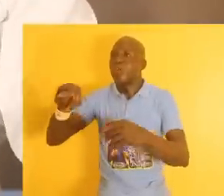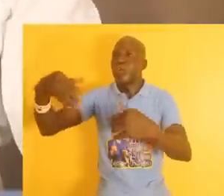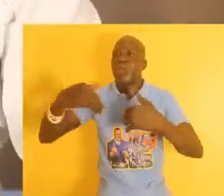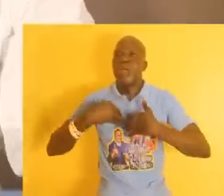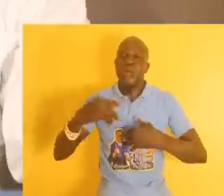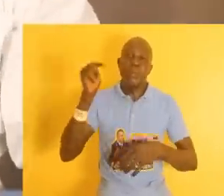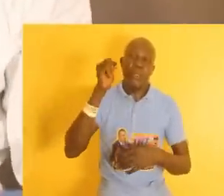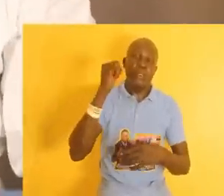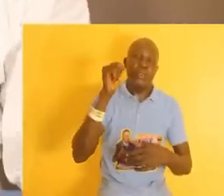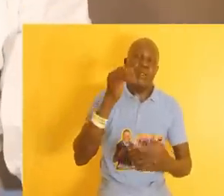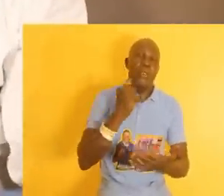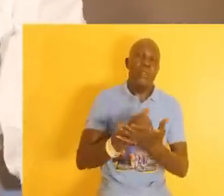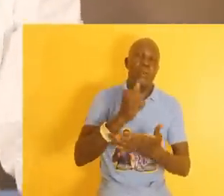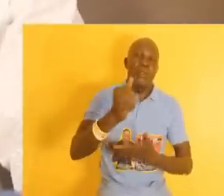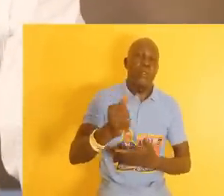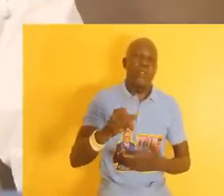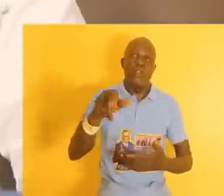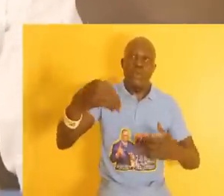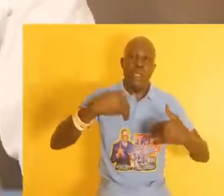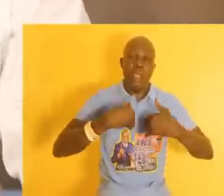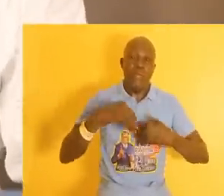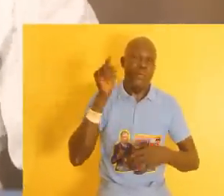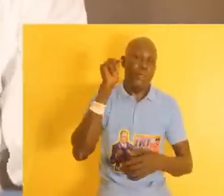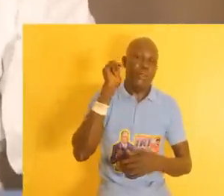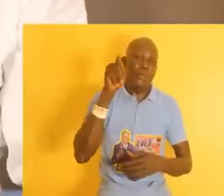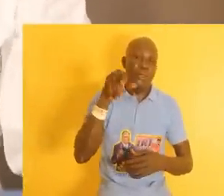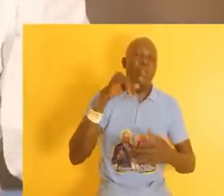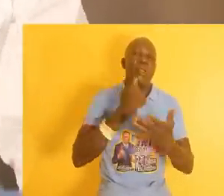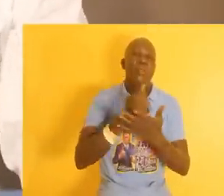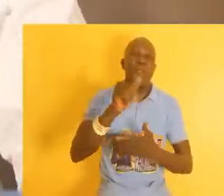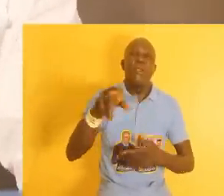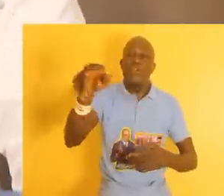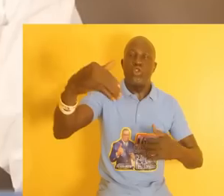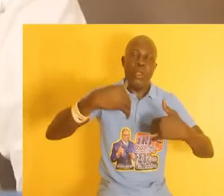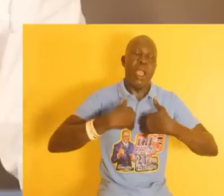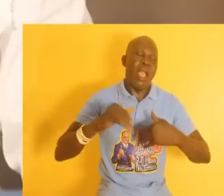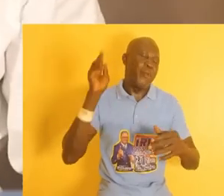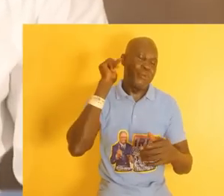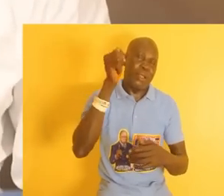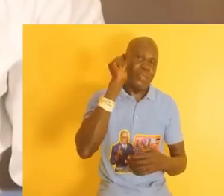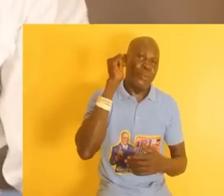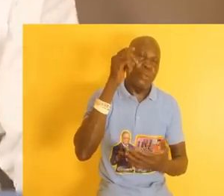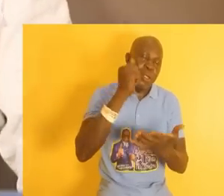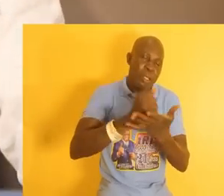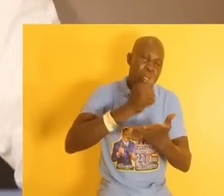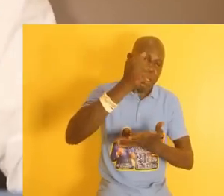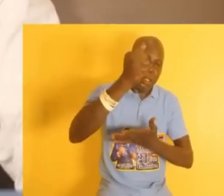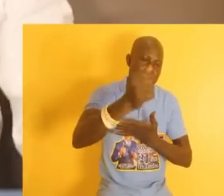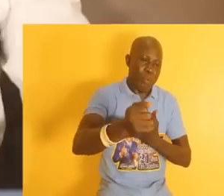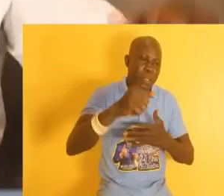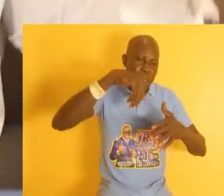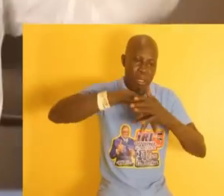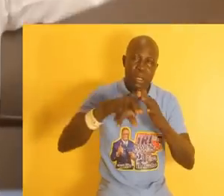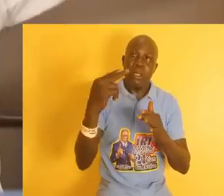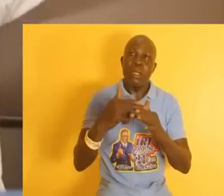Wane testimony. Amen. Wane testimony. Amen. Wane testimony.